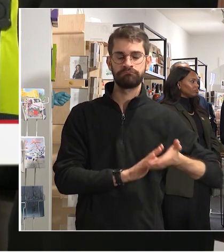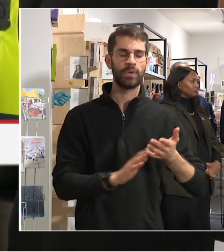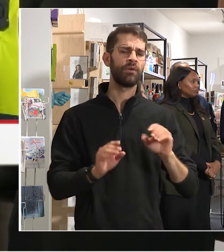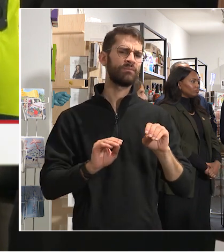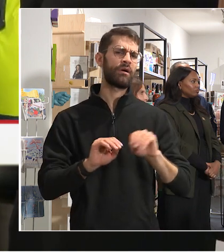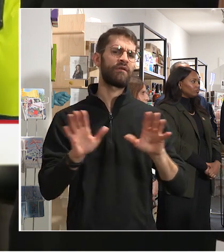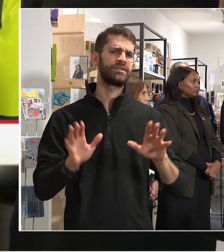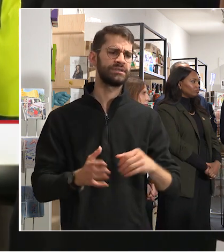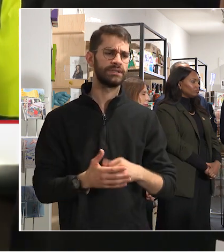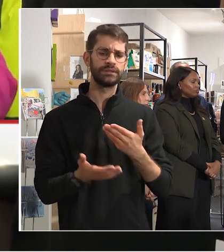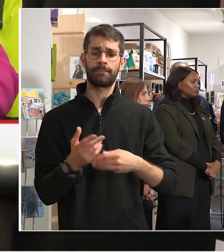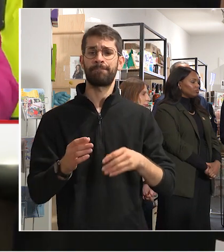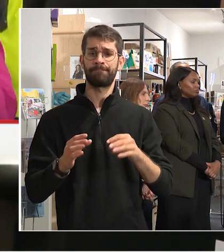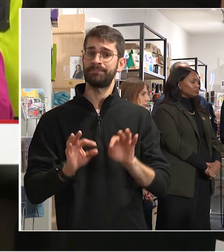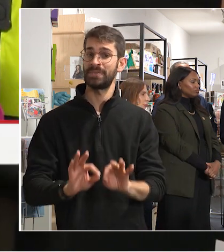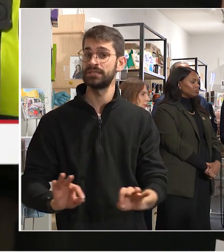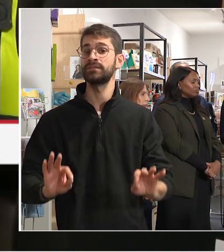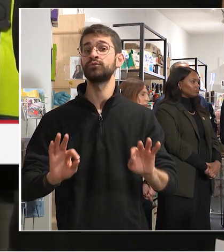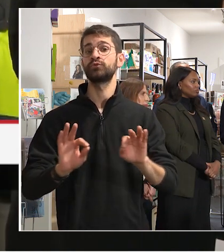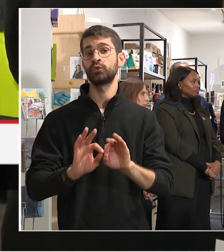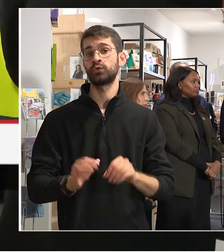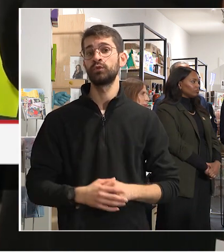obviously some essential